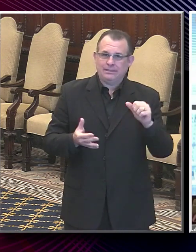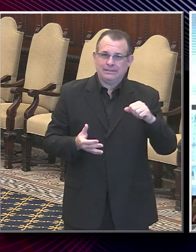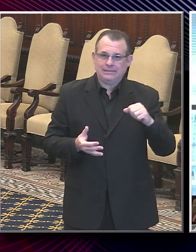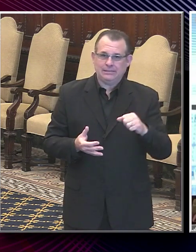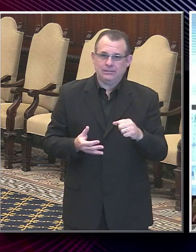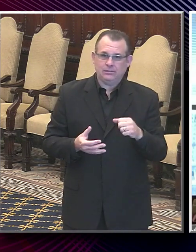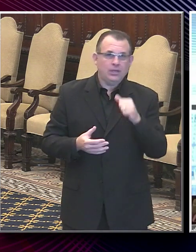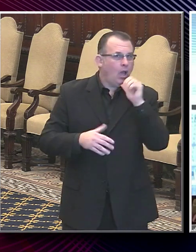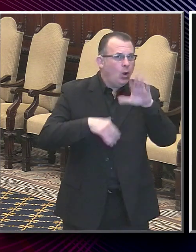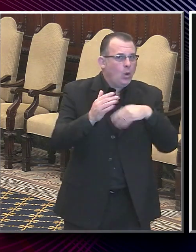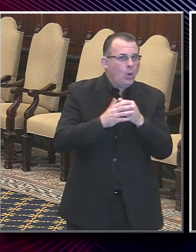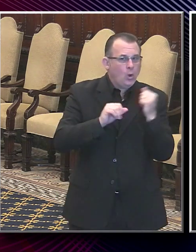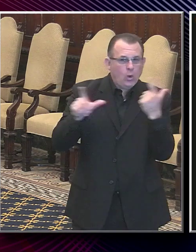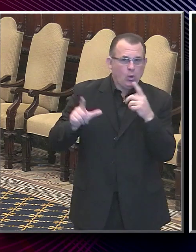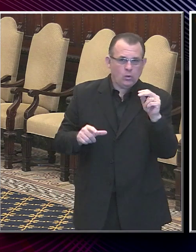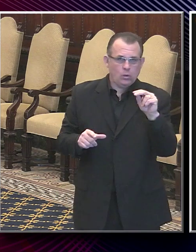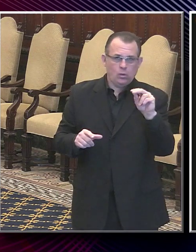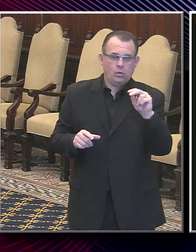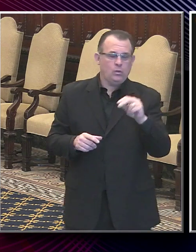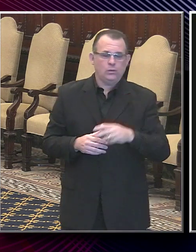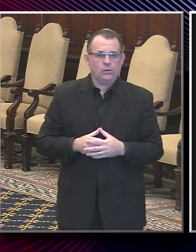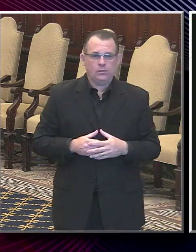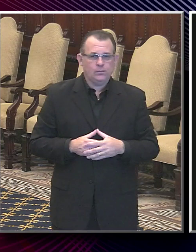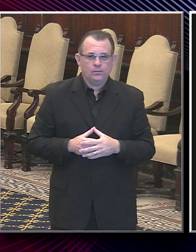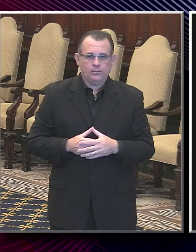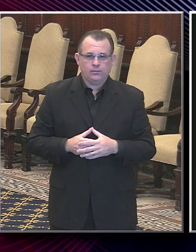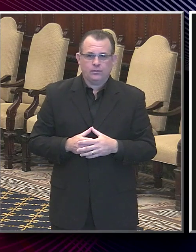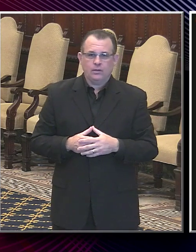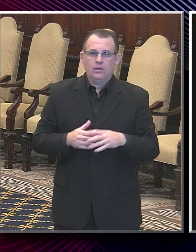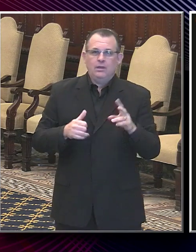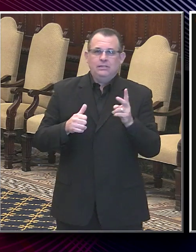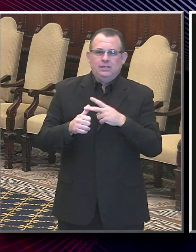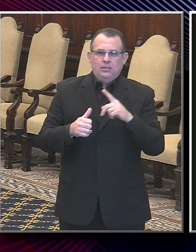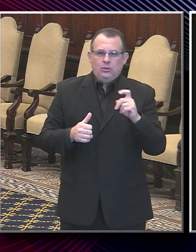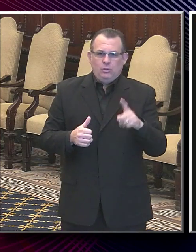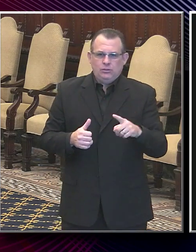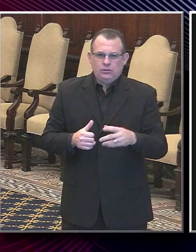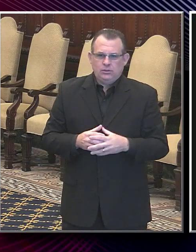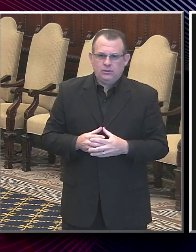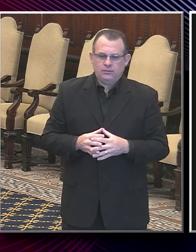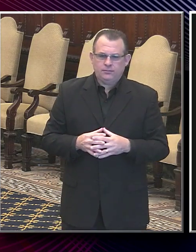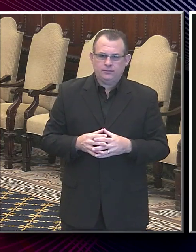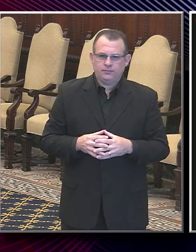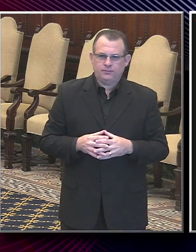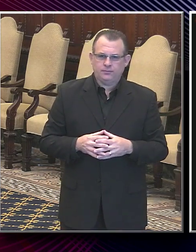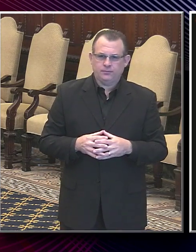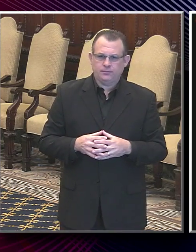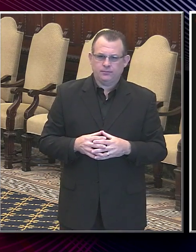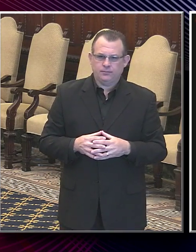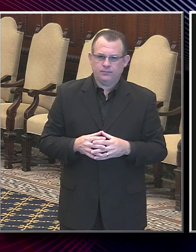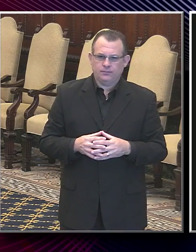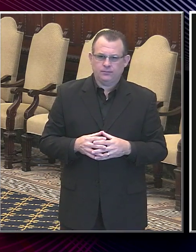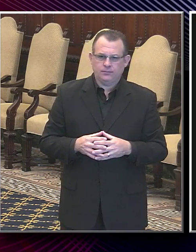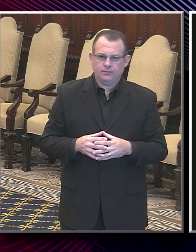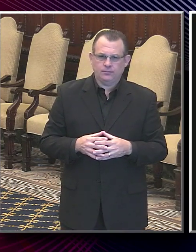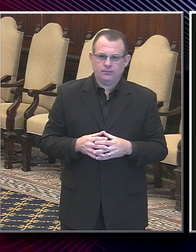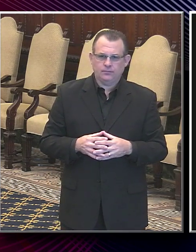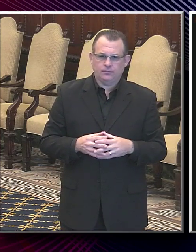services. Okay. My second question is about